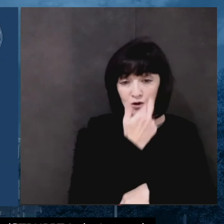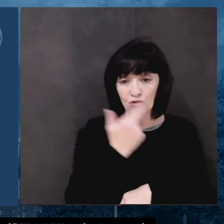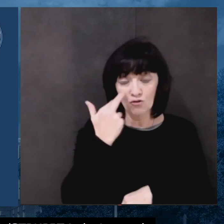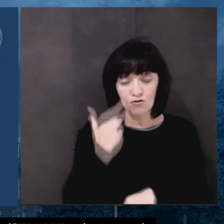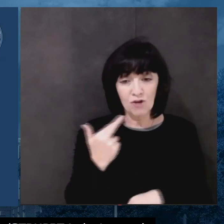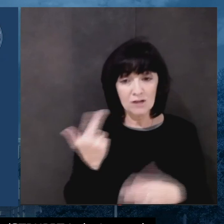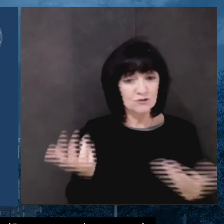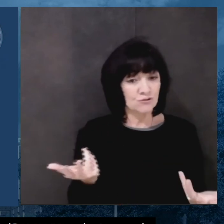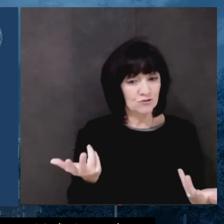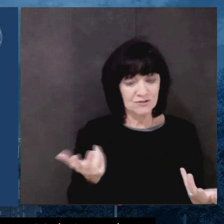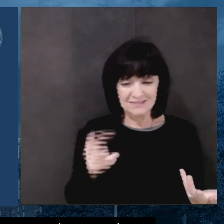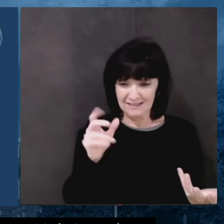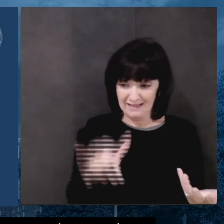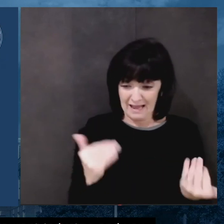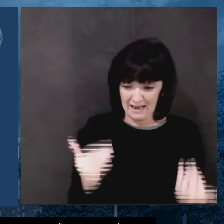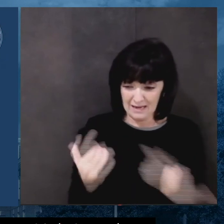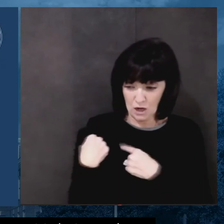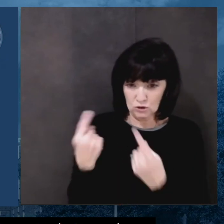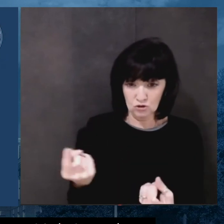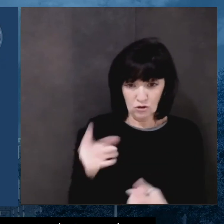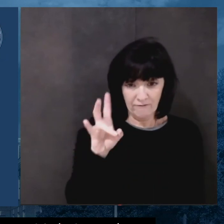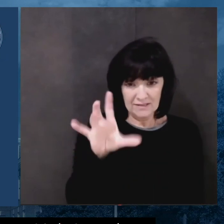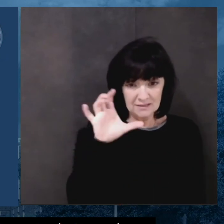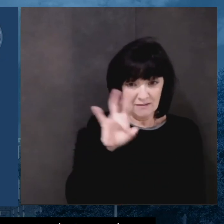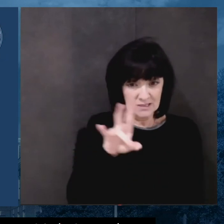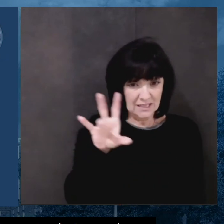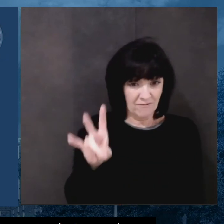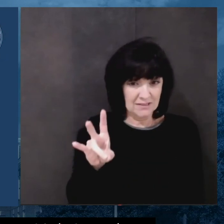taken the lives of 777 Delawareans.